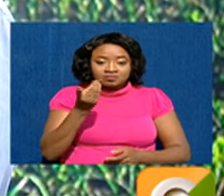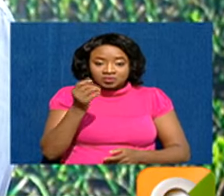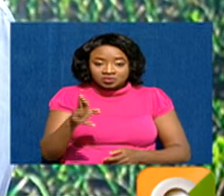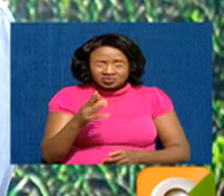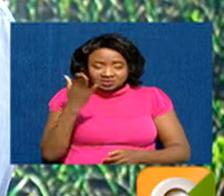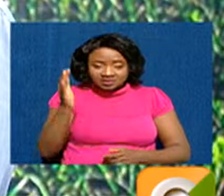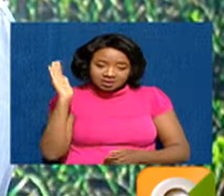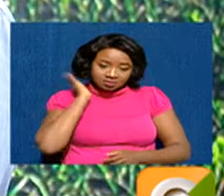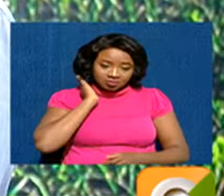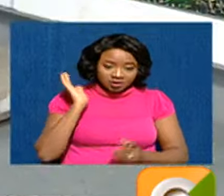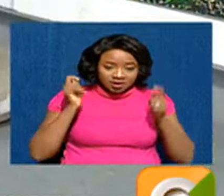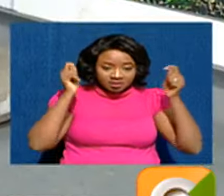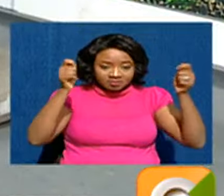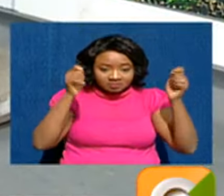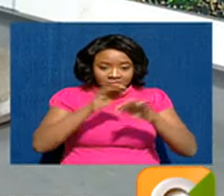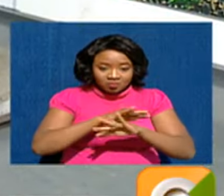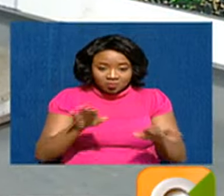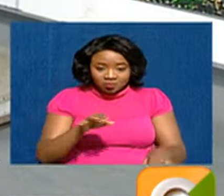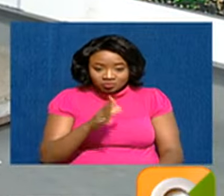strike?